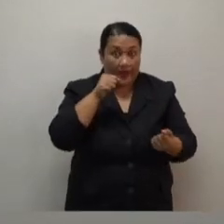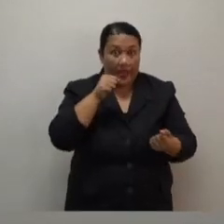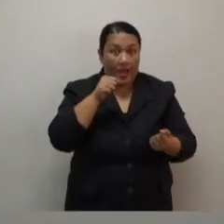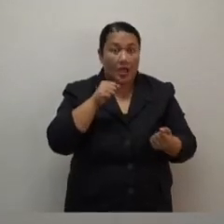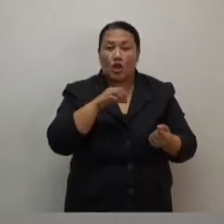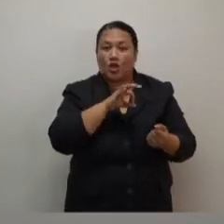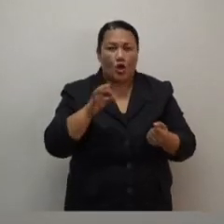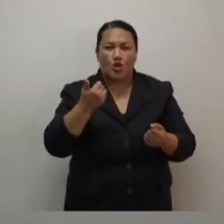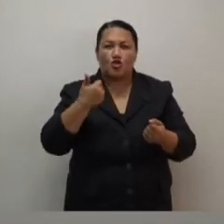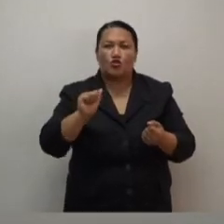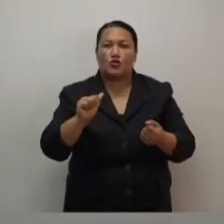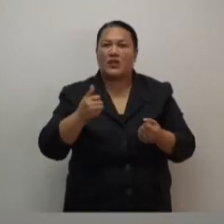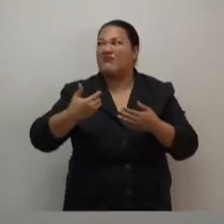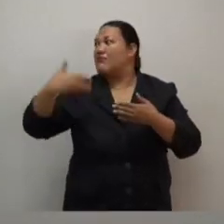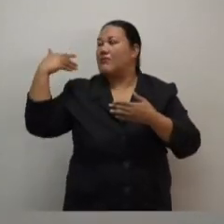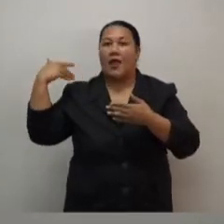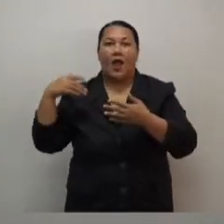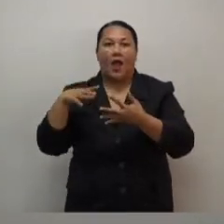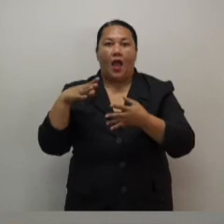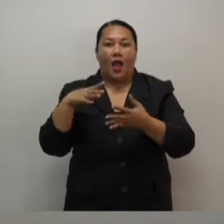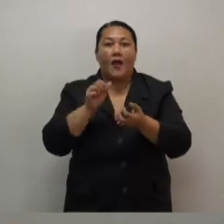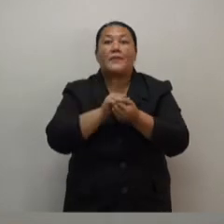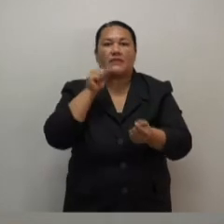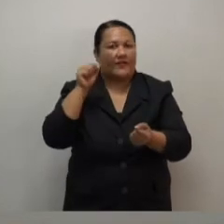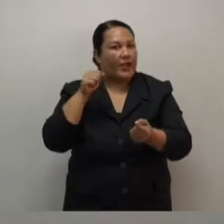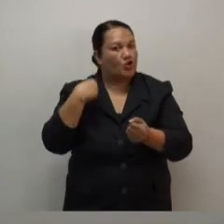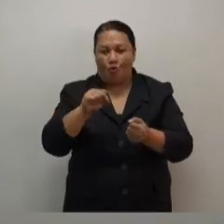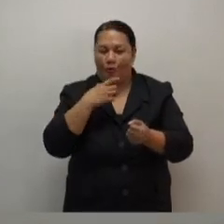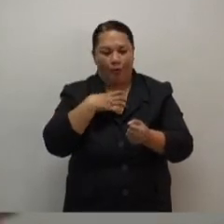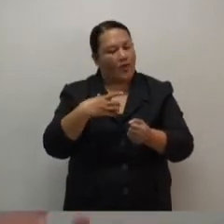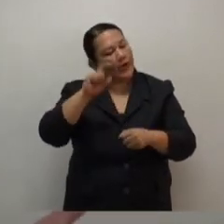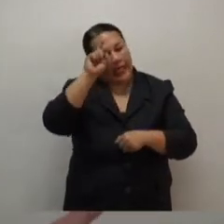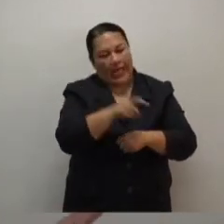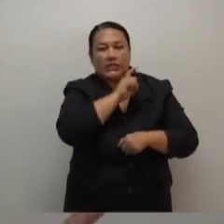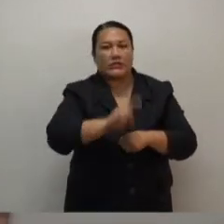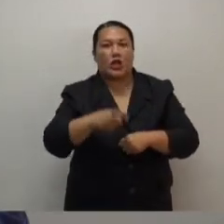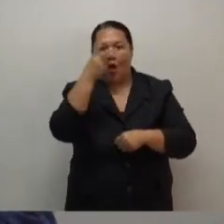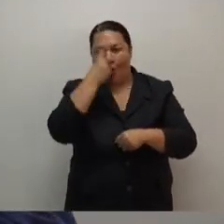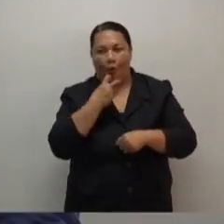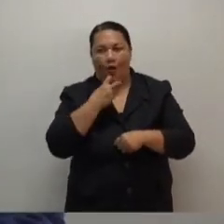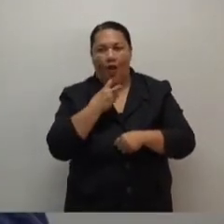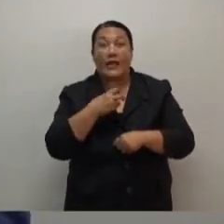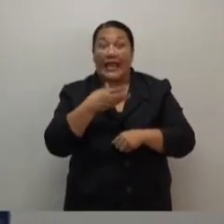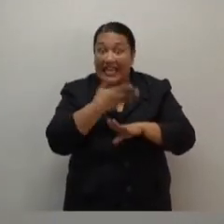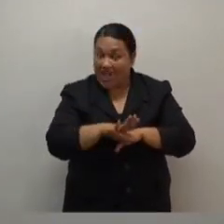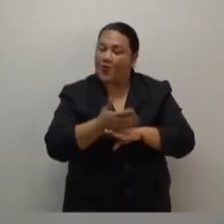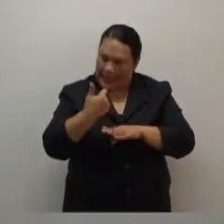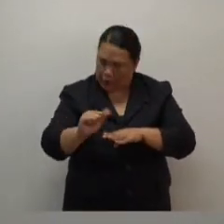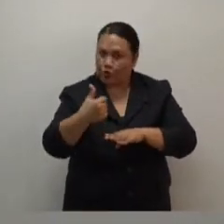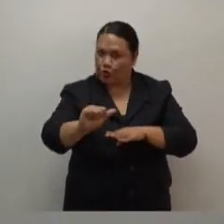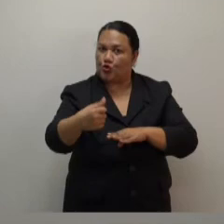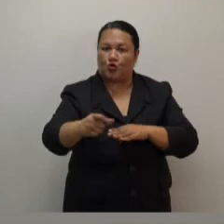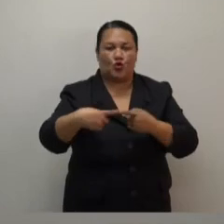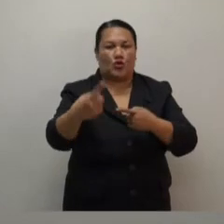or her previous birth certificate, because obviously that would be trying to pass off, or what we call identity hopping, and that of course is an offense